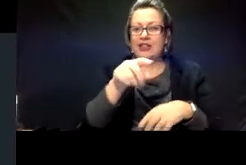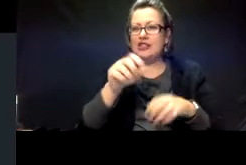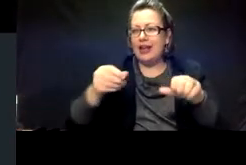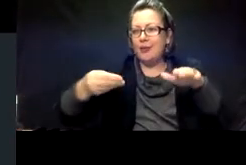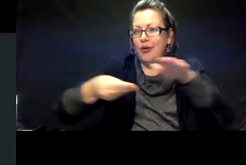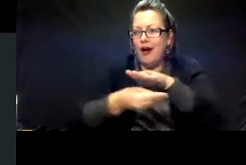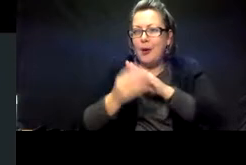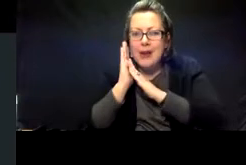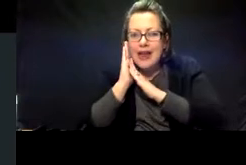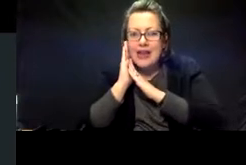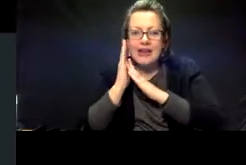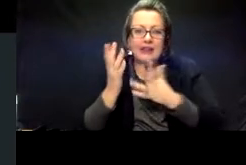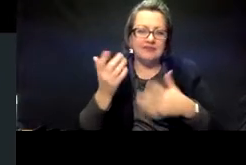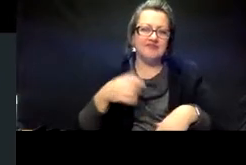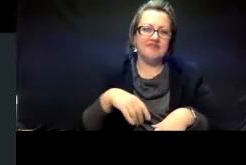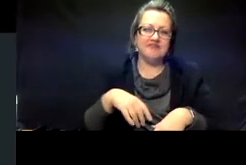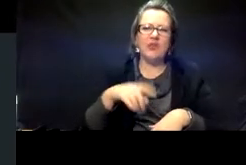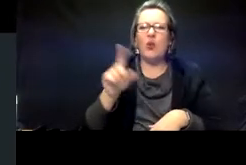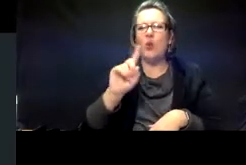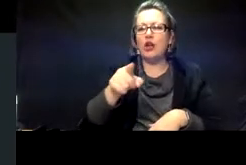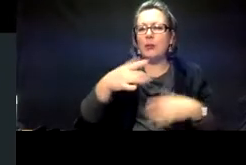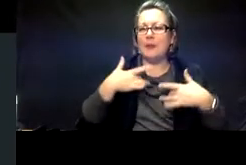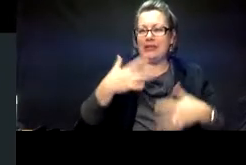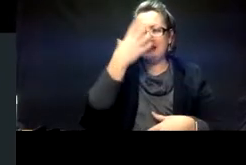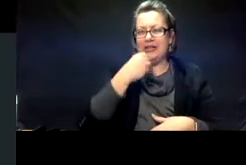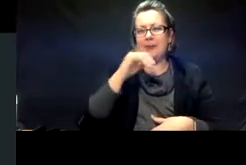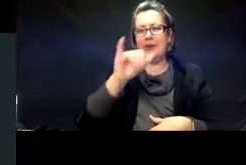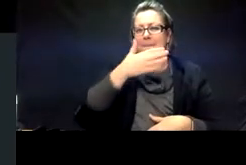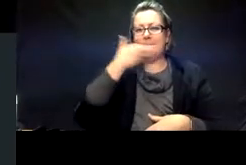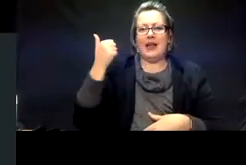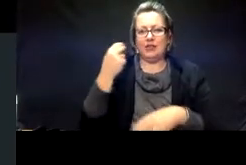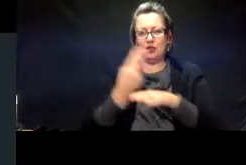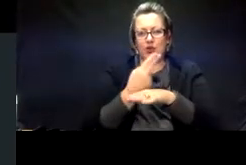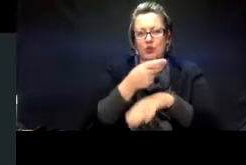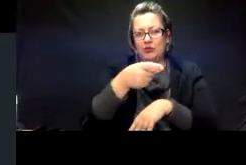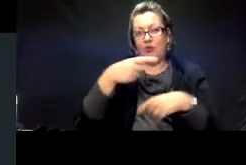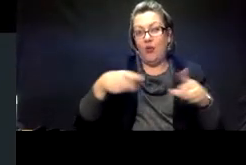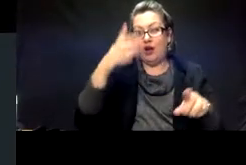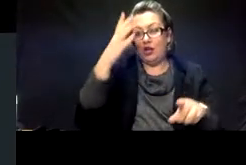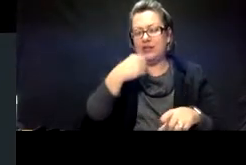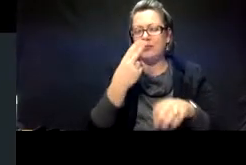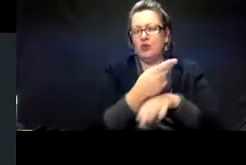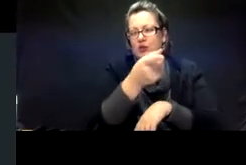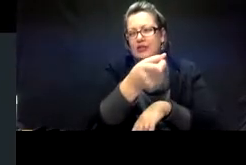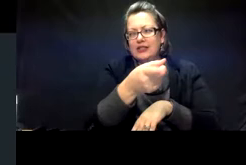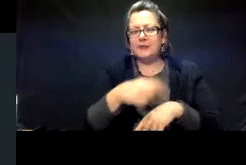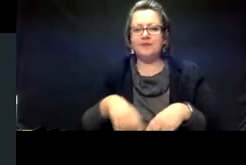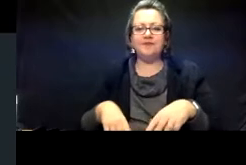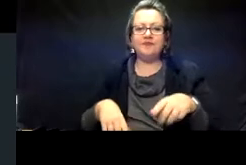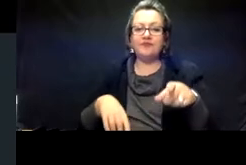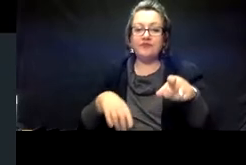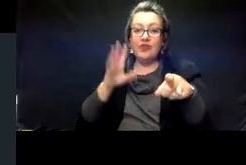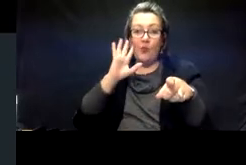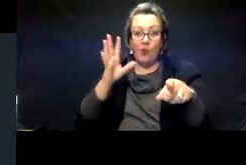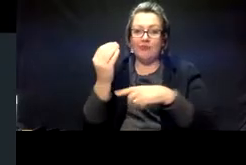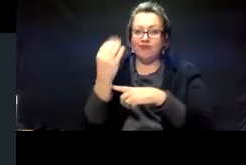here. You can put it under your bed, or where you typically sleep is where you usually use this